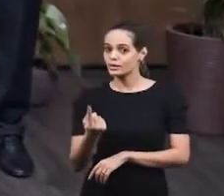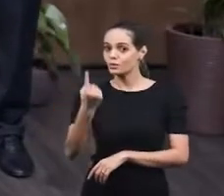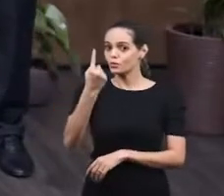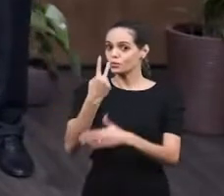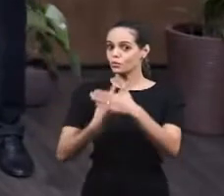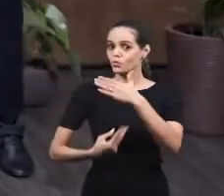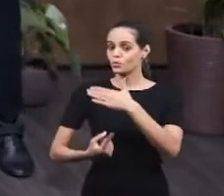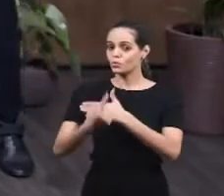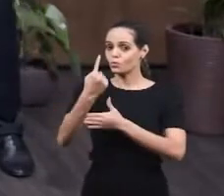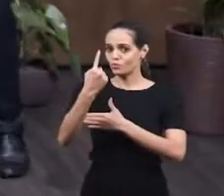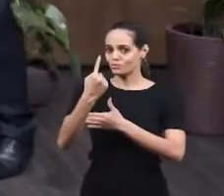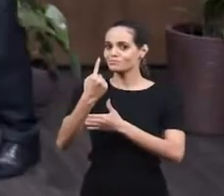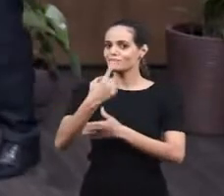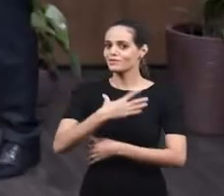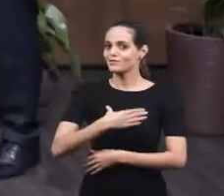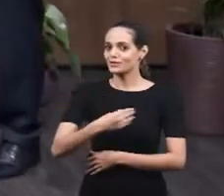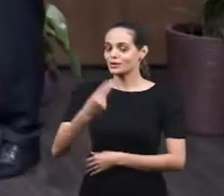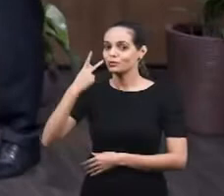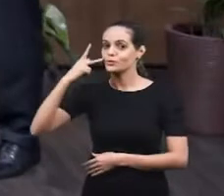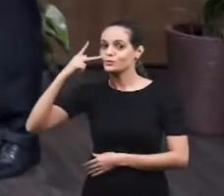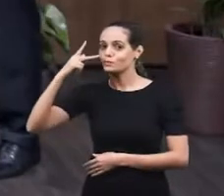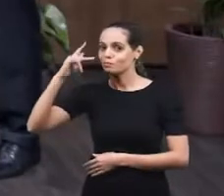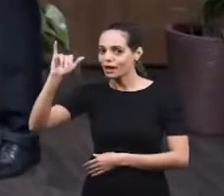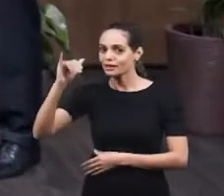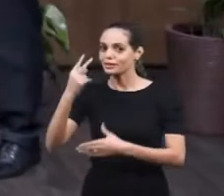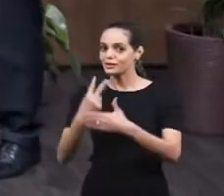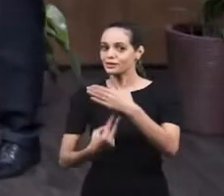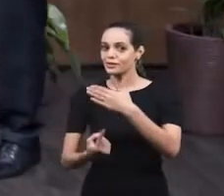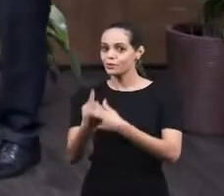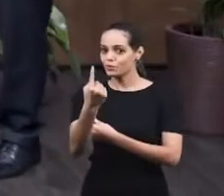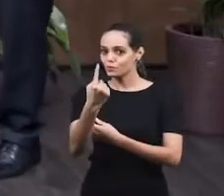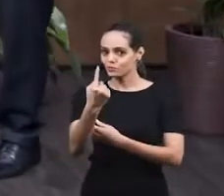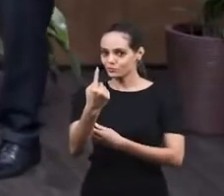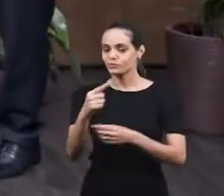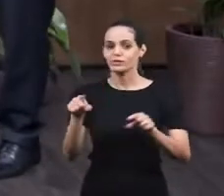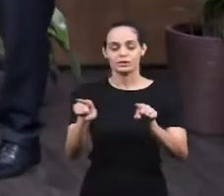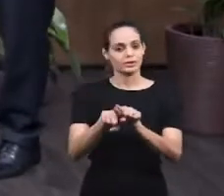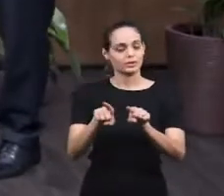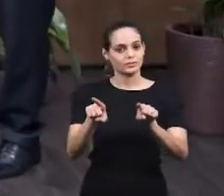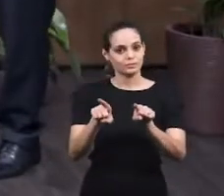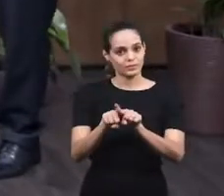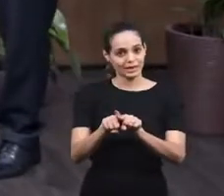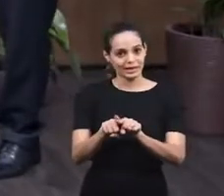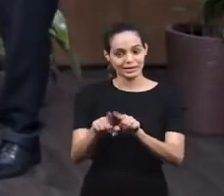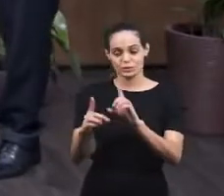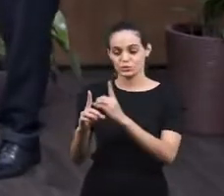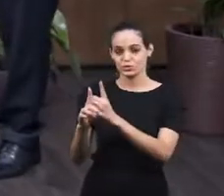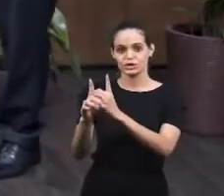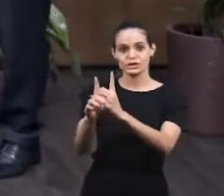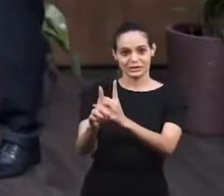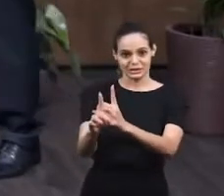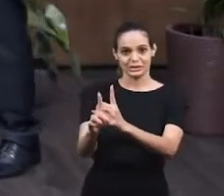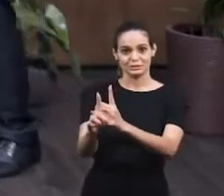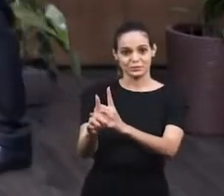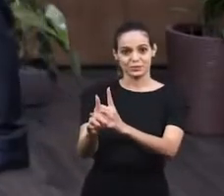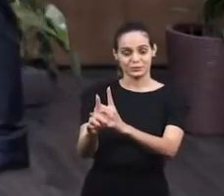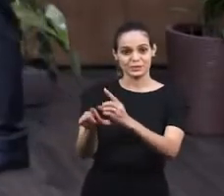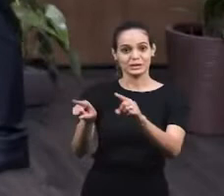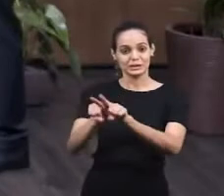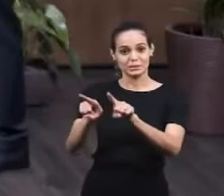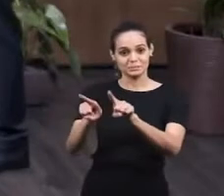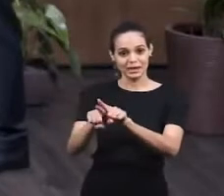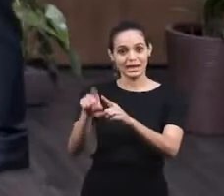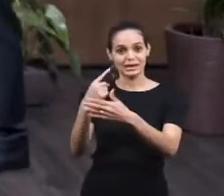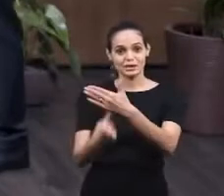one, and truly, actually, that the church would be blessed, that they too may be